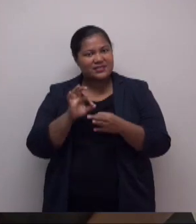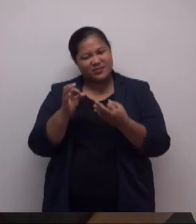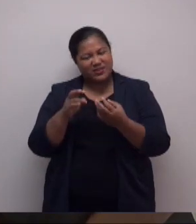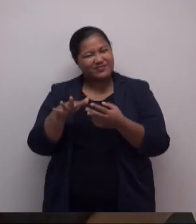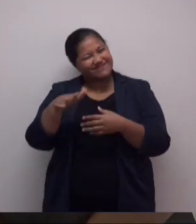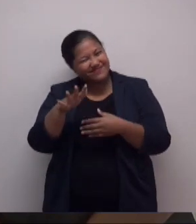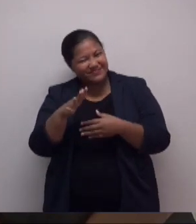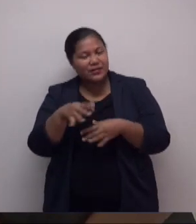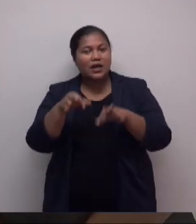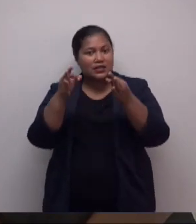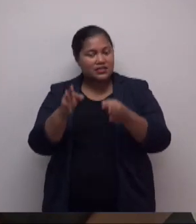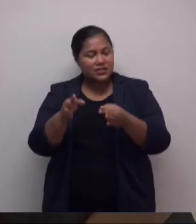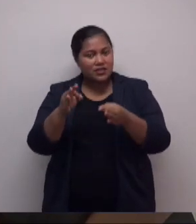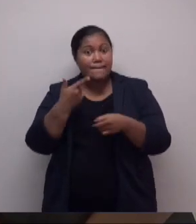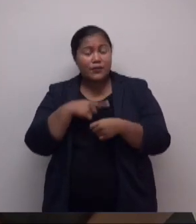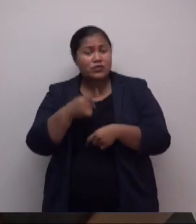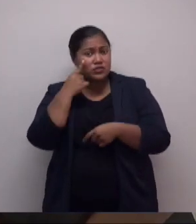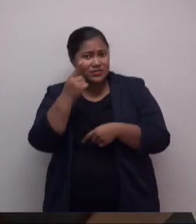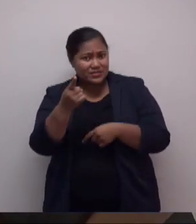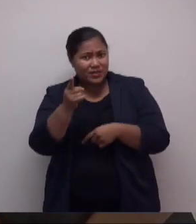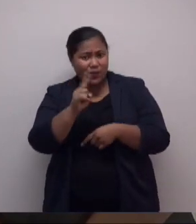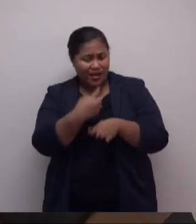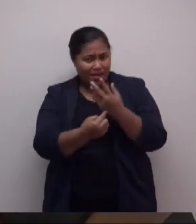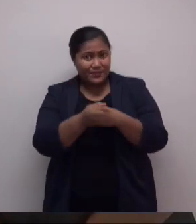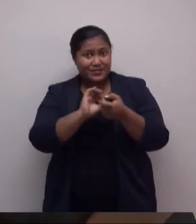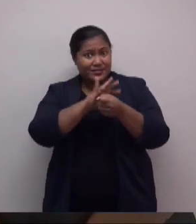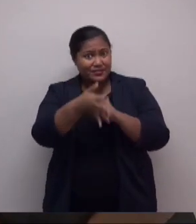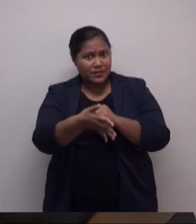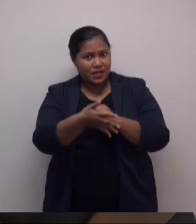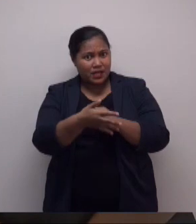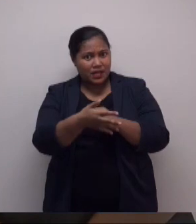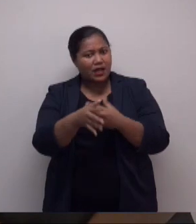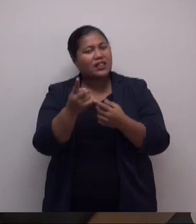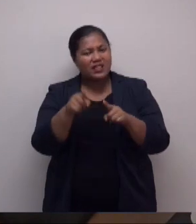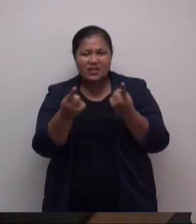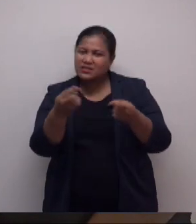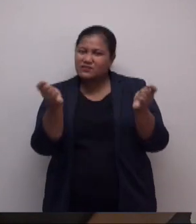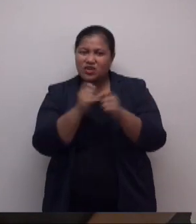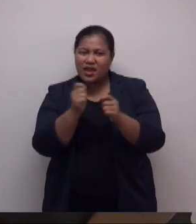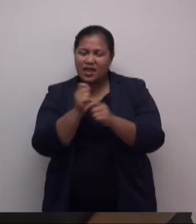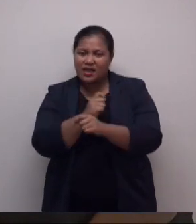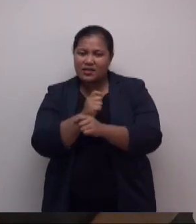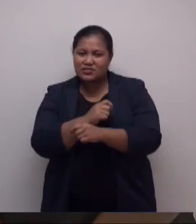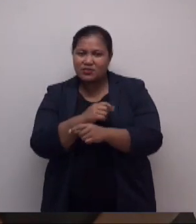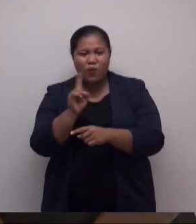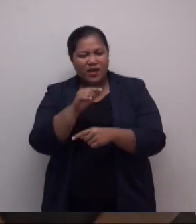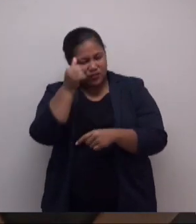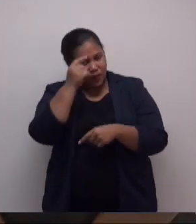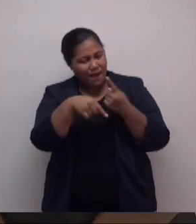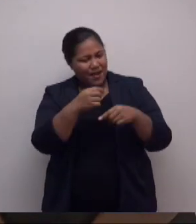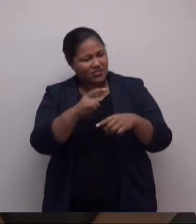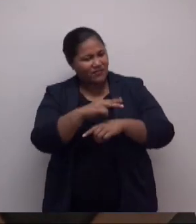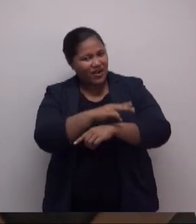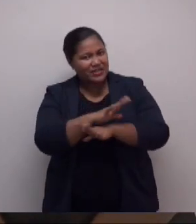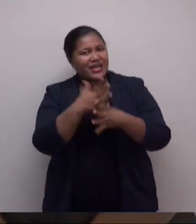know, one of the constants during this pandemic has been change. Change in what we know about the virus and how